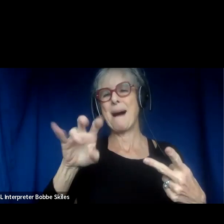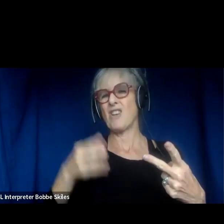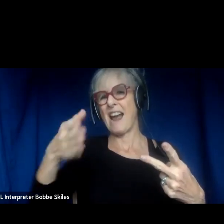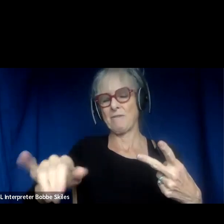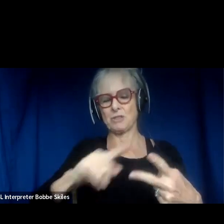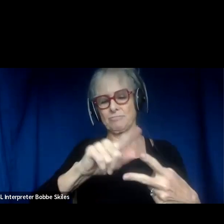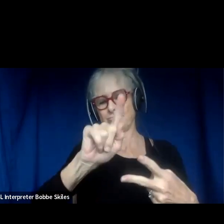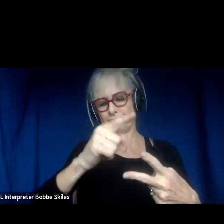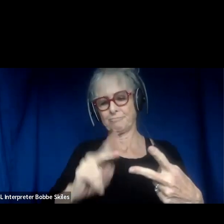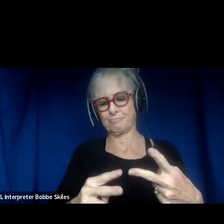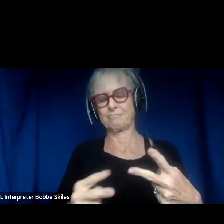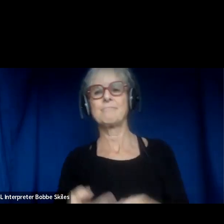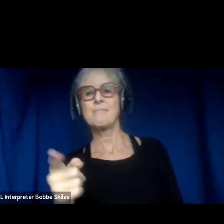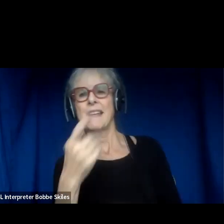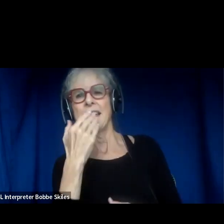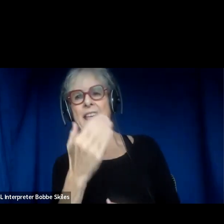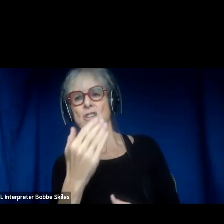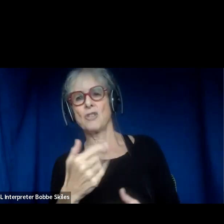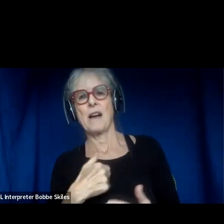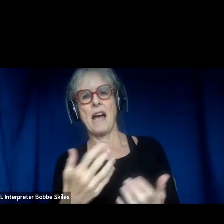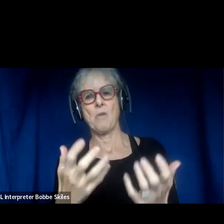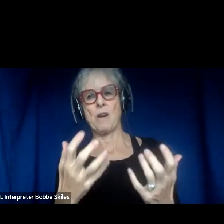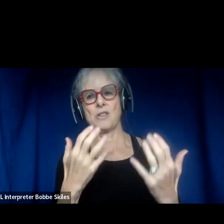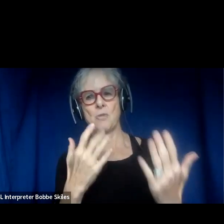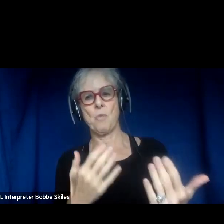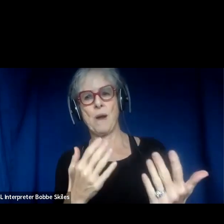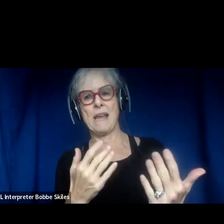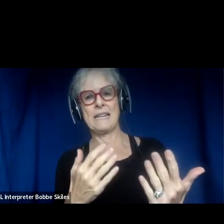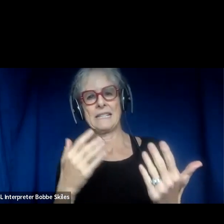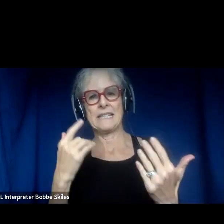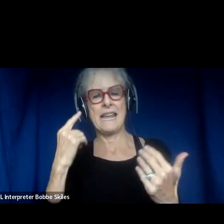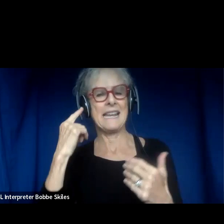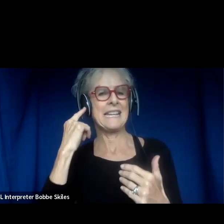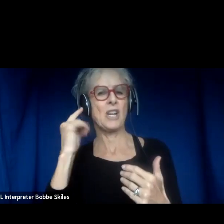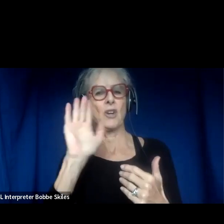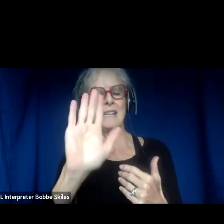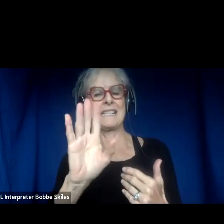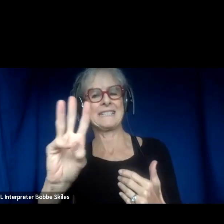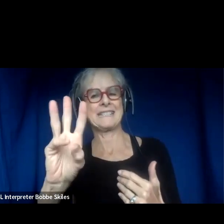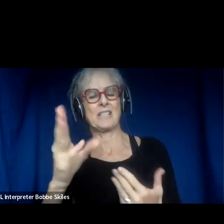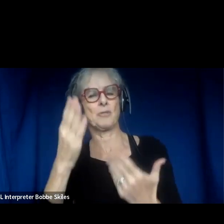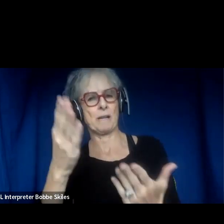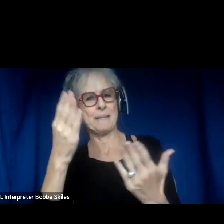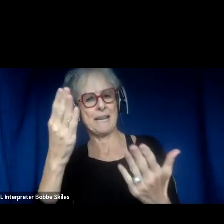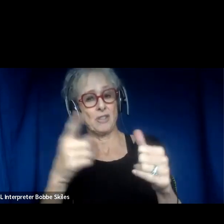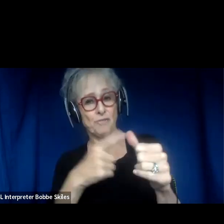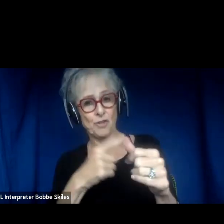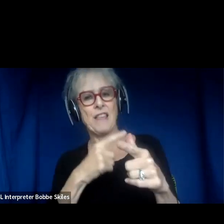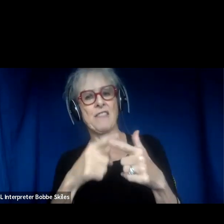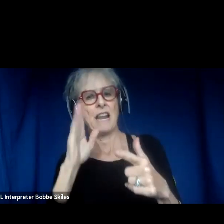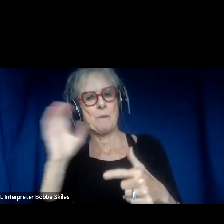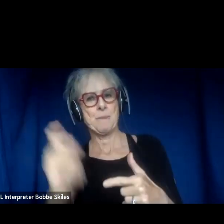Thank you, Chairman Nava. I would like to wait and hear his 6 recommendations, then I'll come back after that. All right, thank